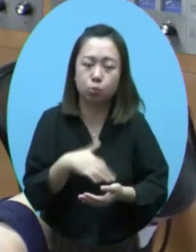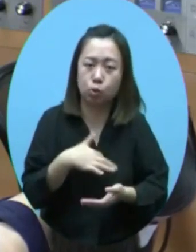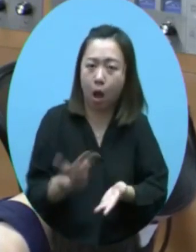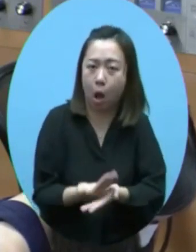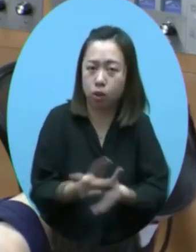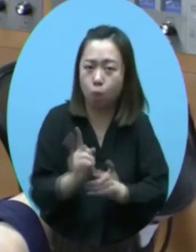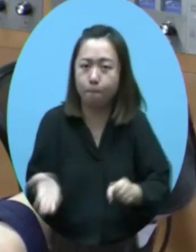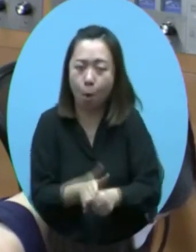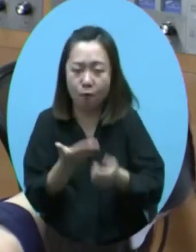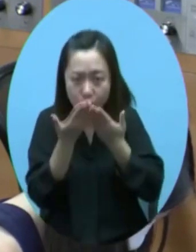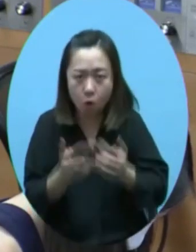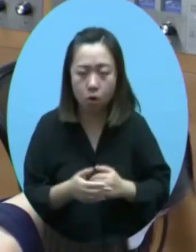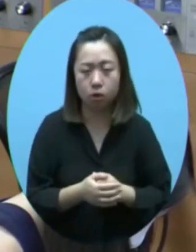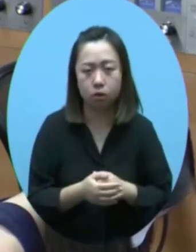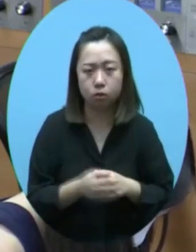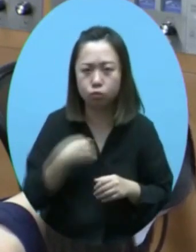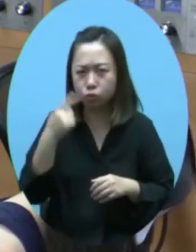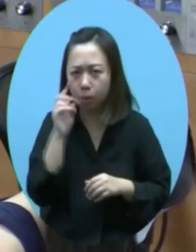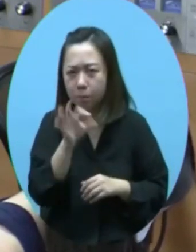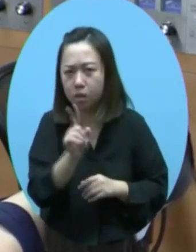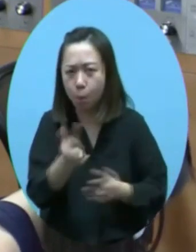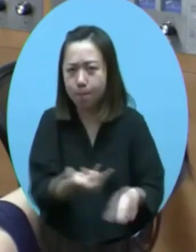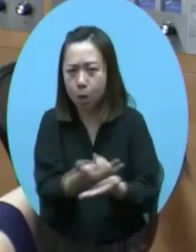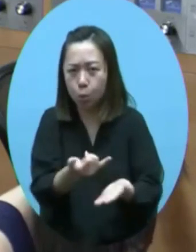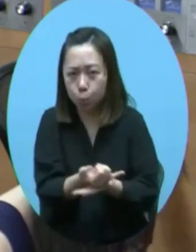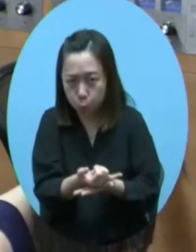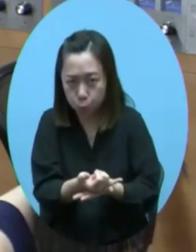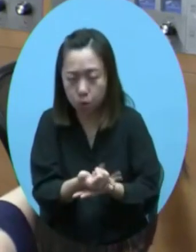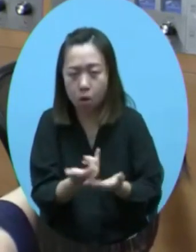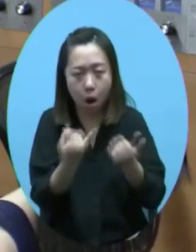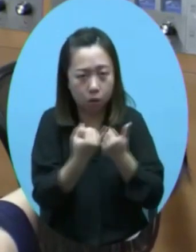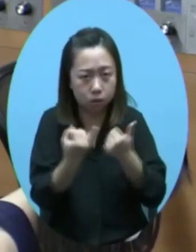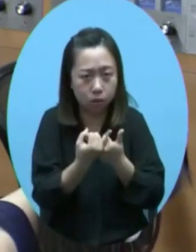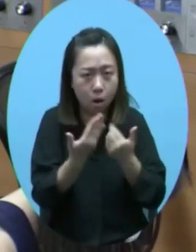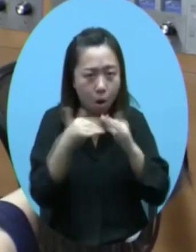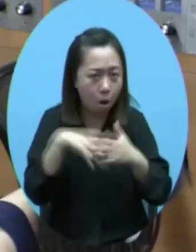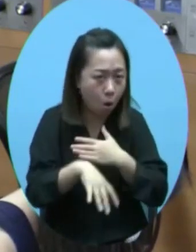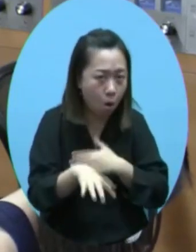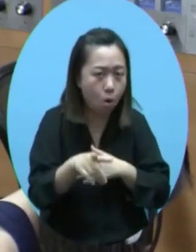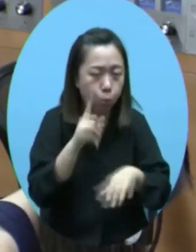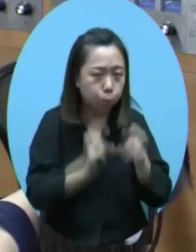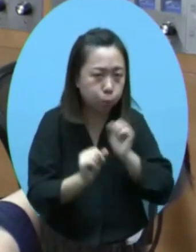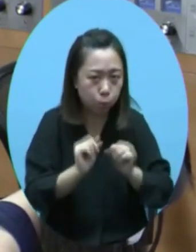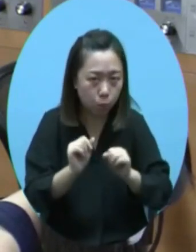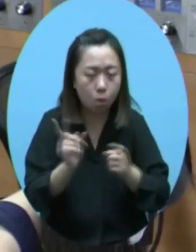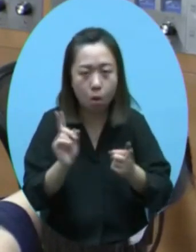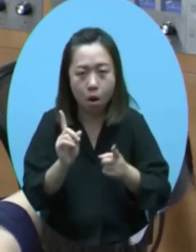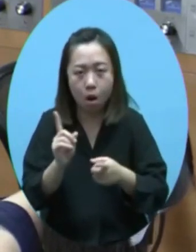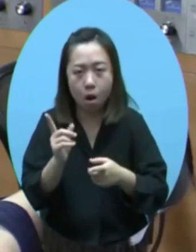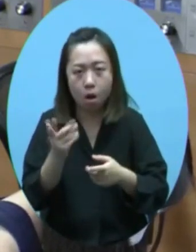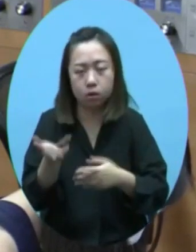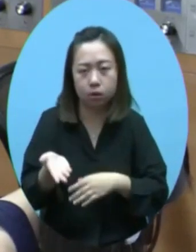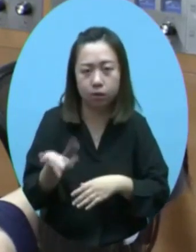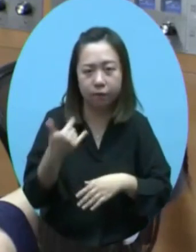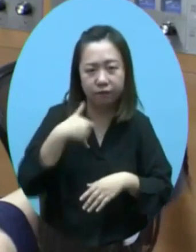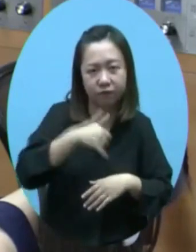discretion to carry exams or remedial classes or makeup classes, So for a school to carry such